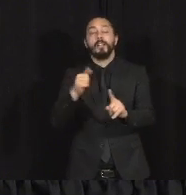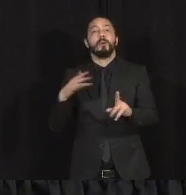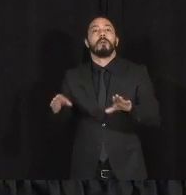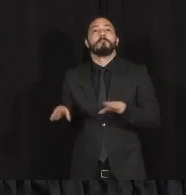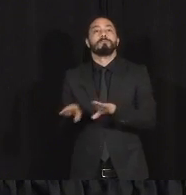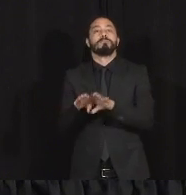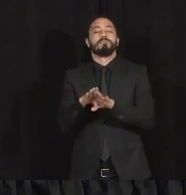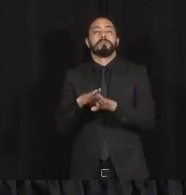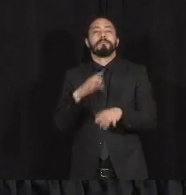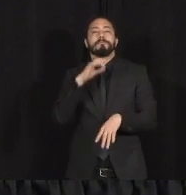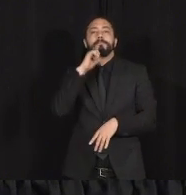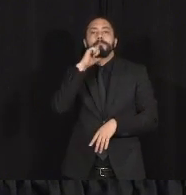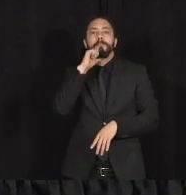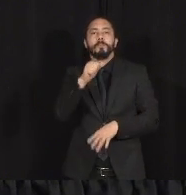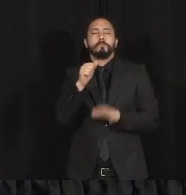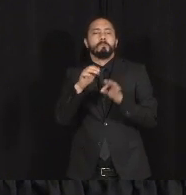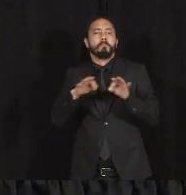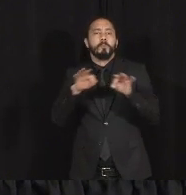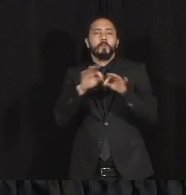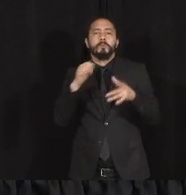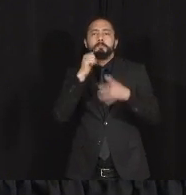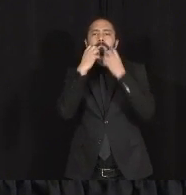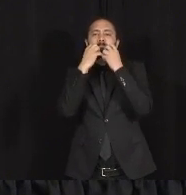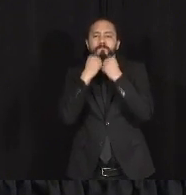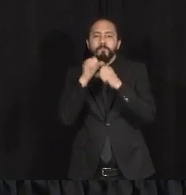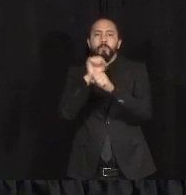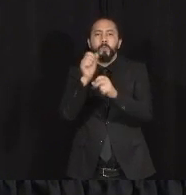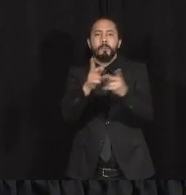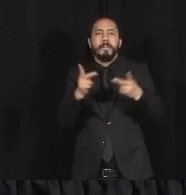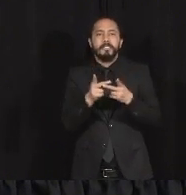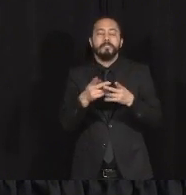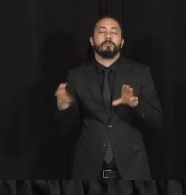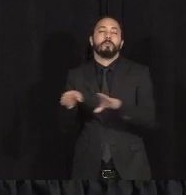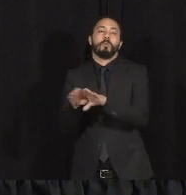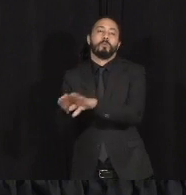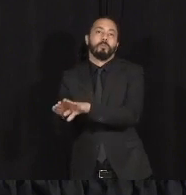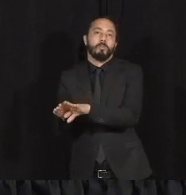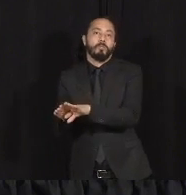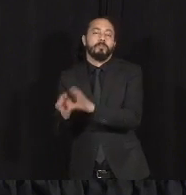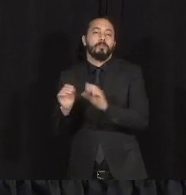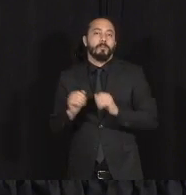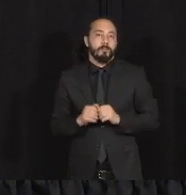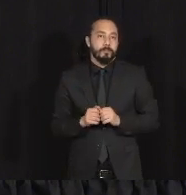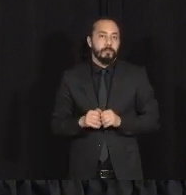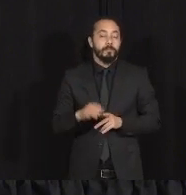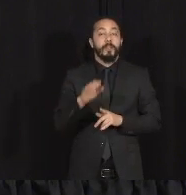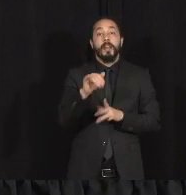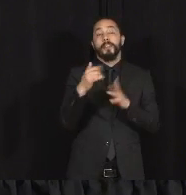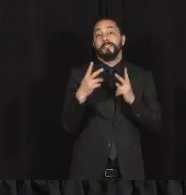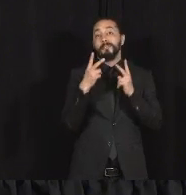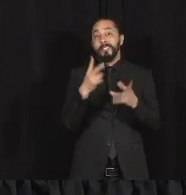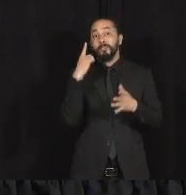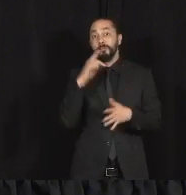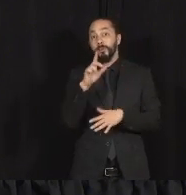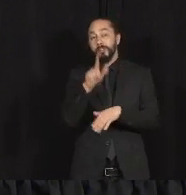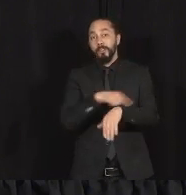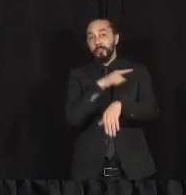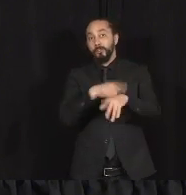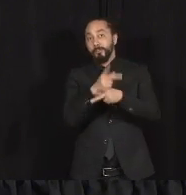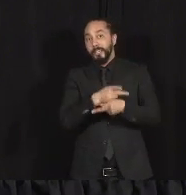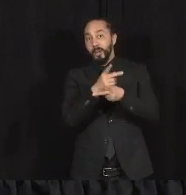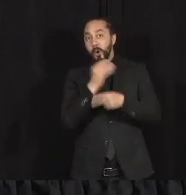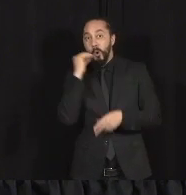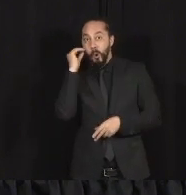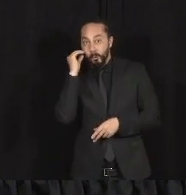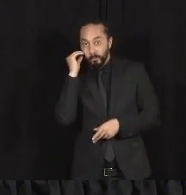deployment for LTC homes, and the prohibition of gatherings of more than groups of 5 people.